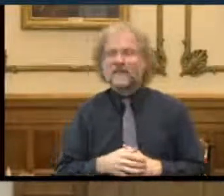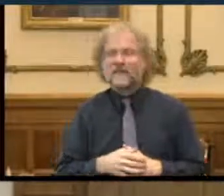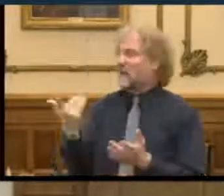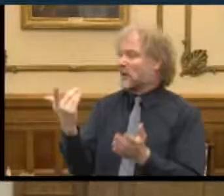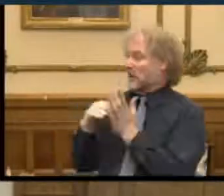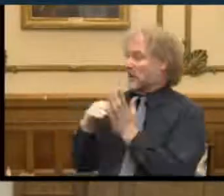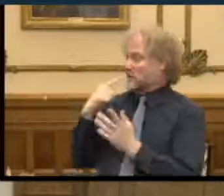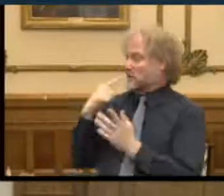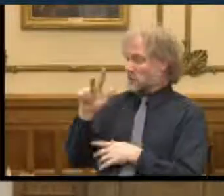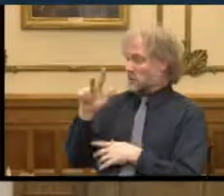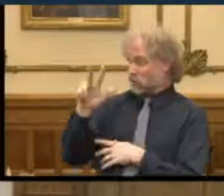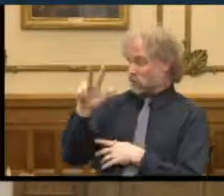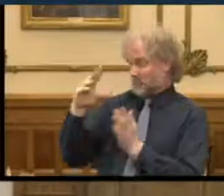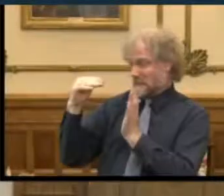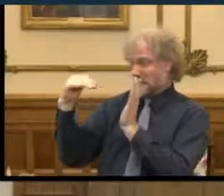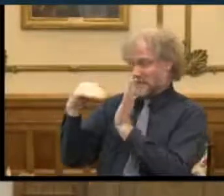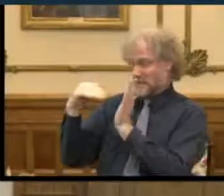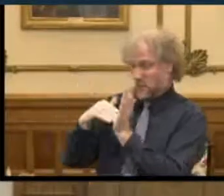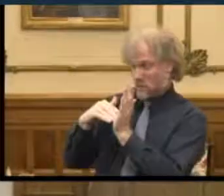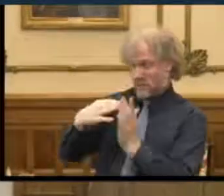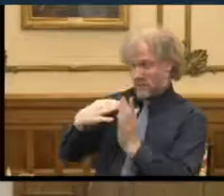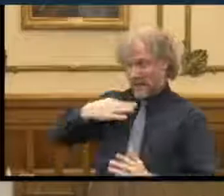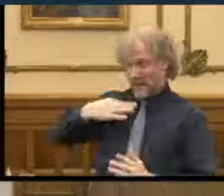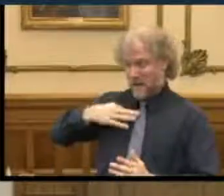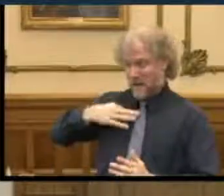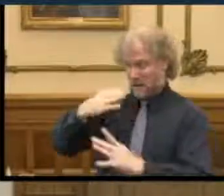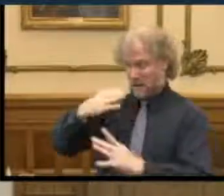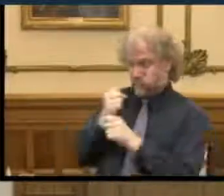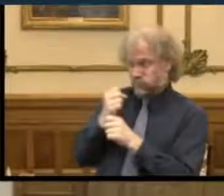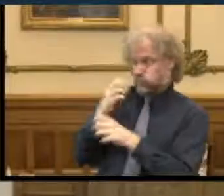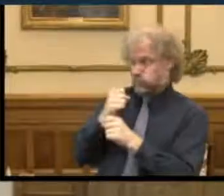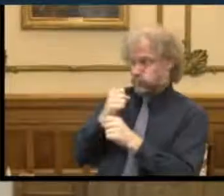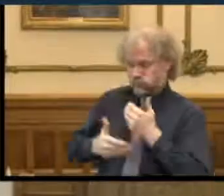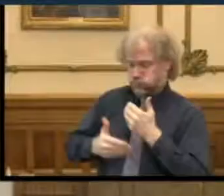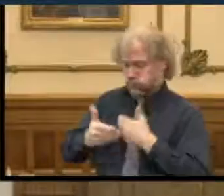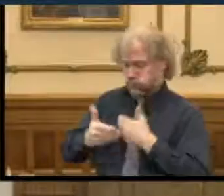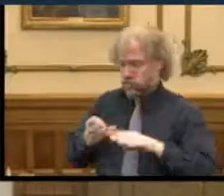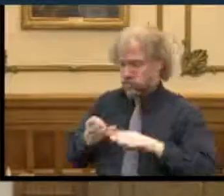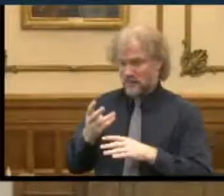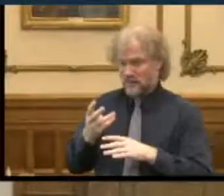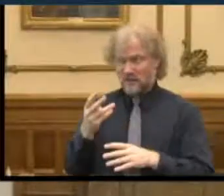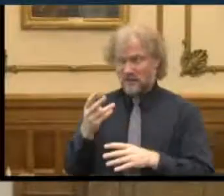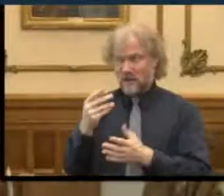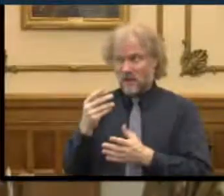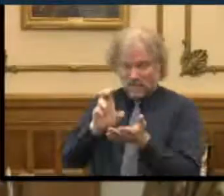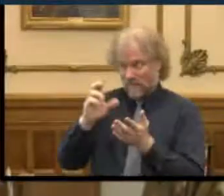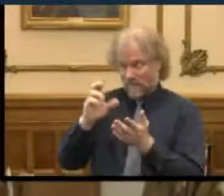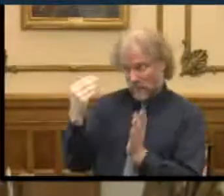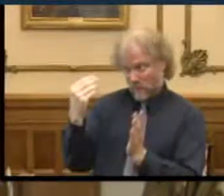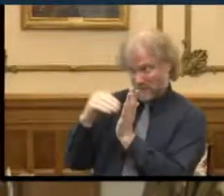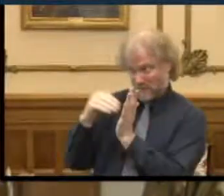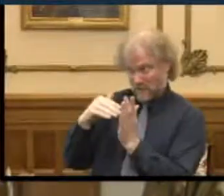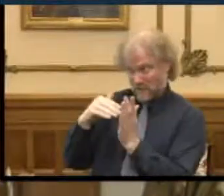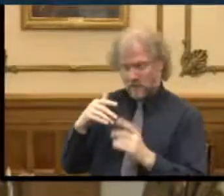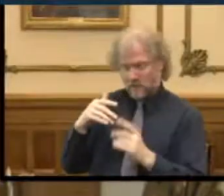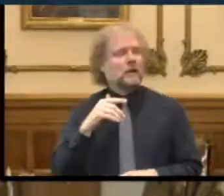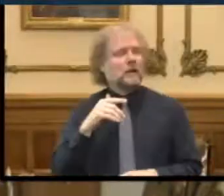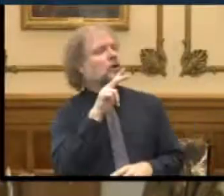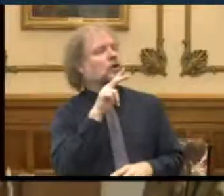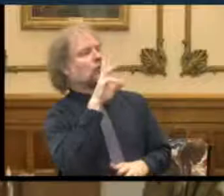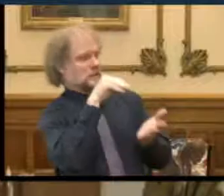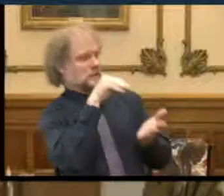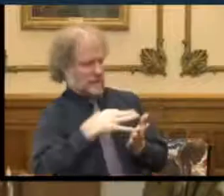said 36,000 applications have been processed. You're up to $14 million. We have received